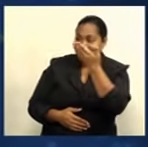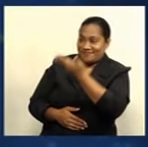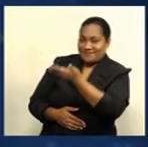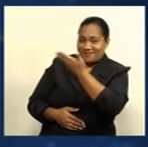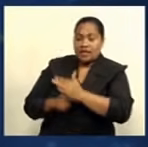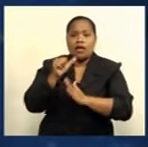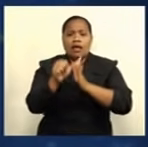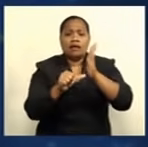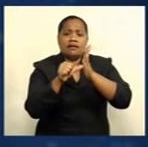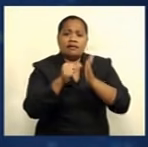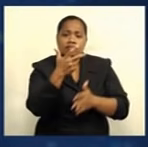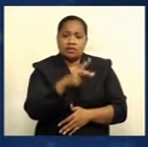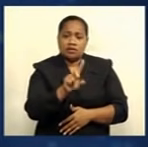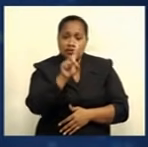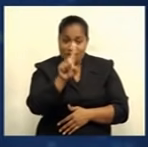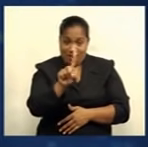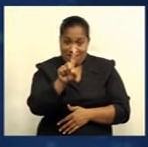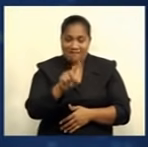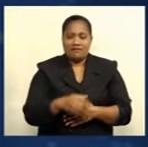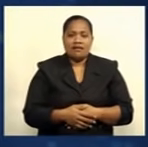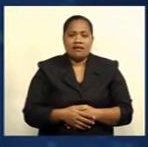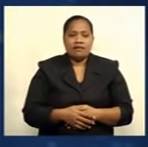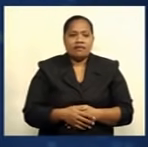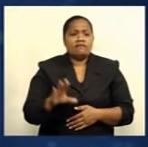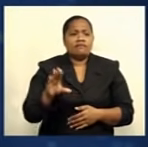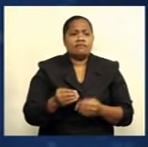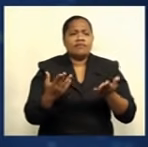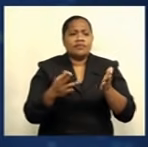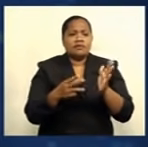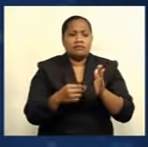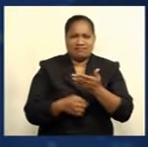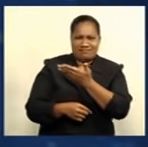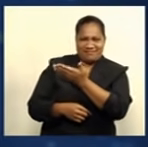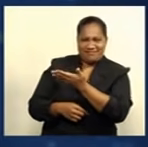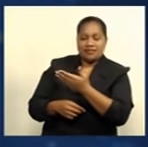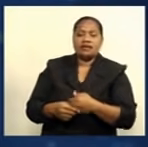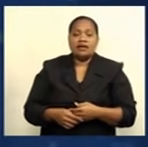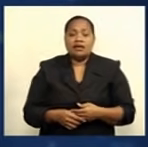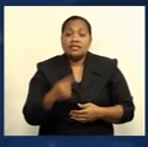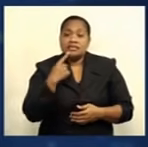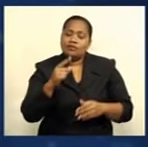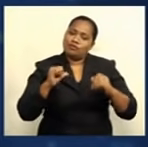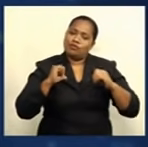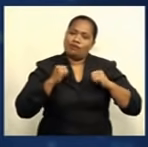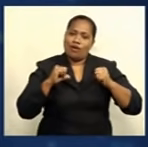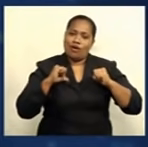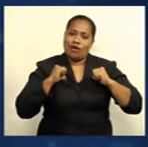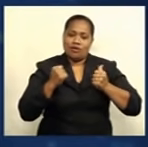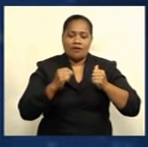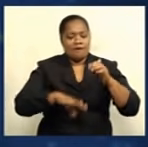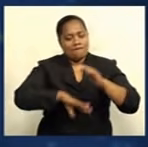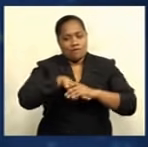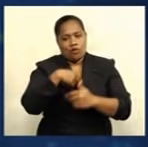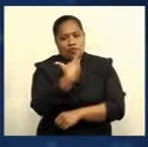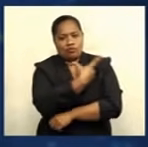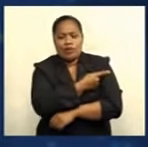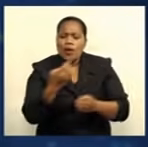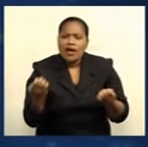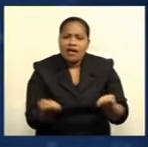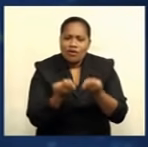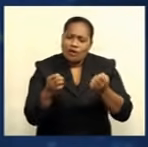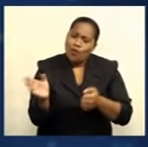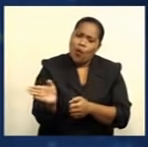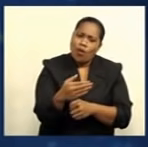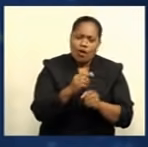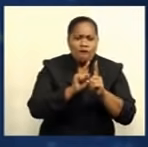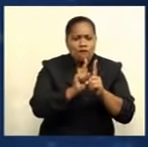81-year-old Govinda Sami Rao of Tambuka says he is proud to be fully vaccinated and is encouraging everyone to follow